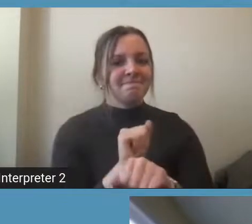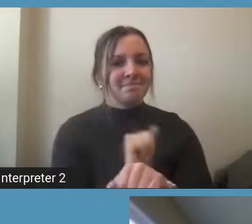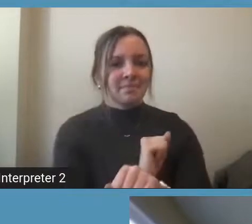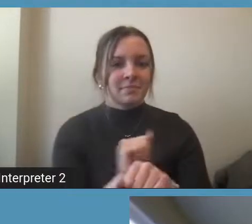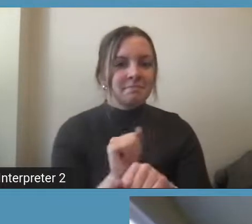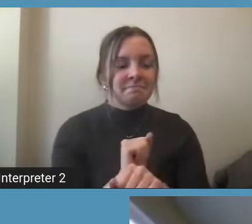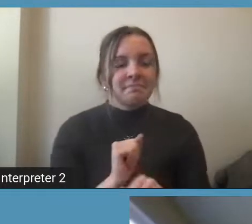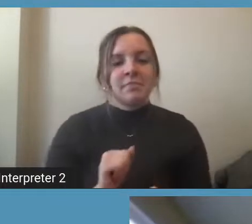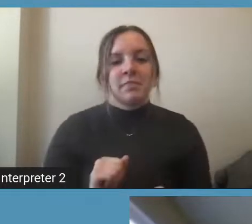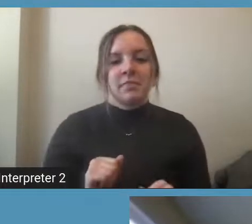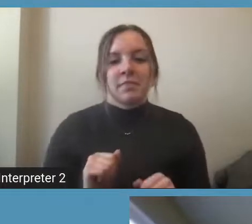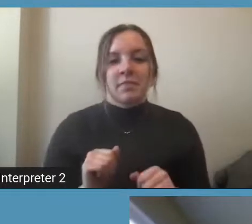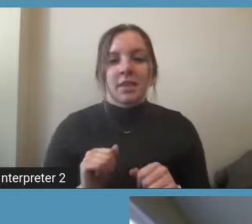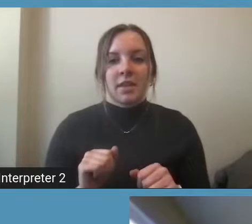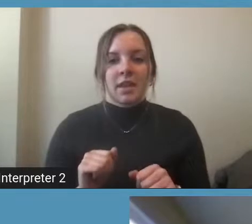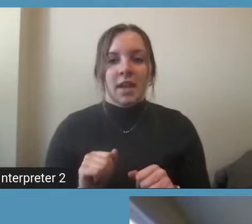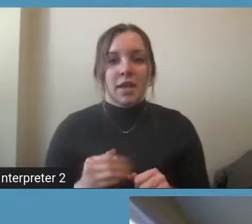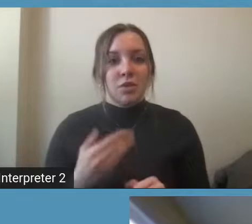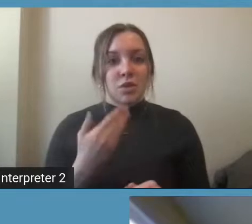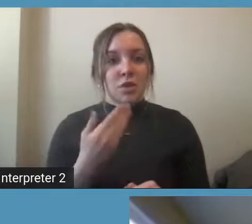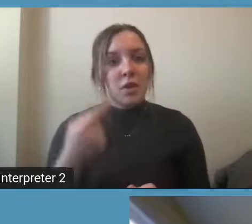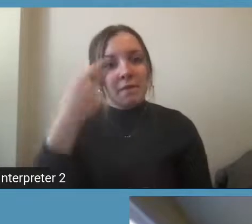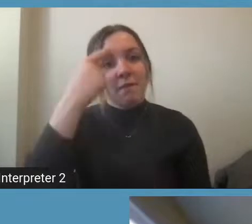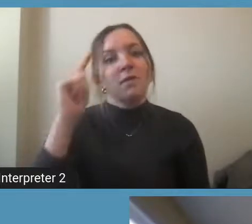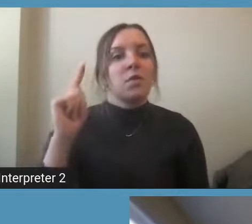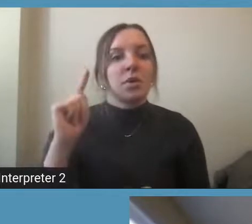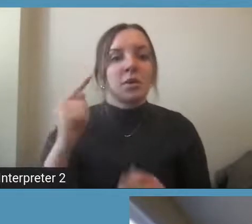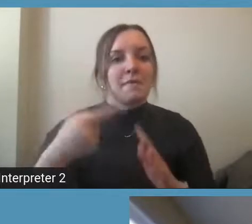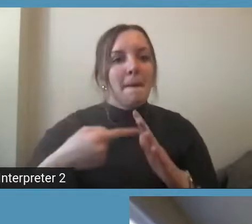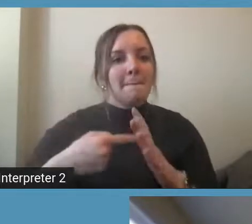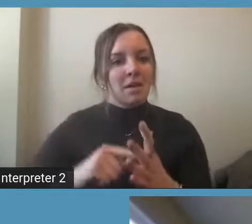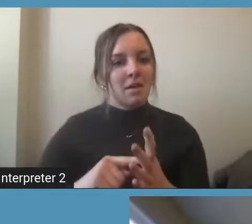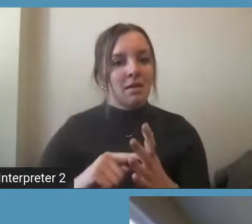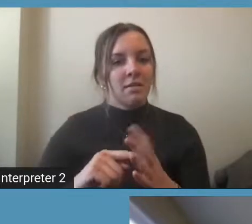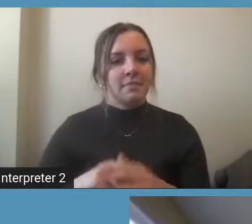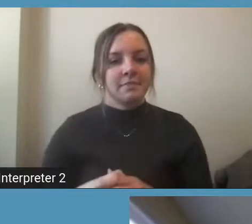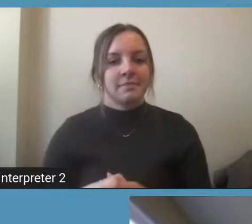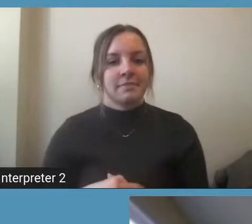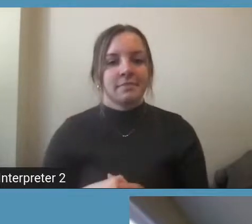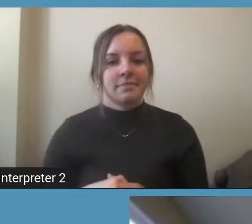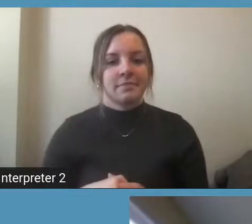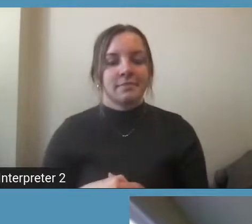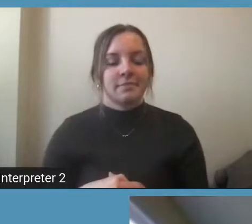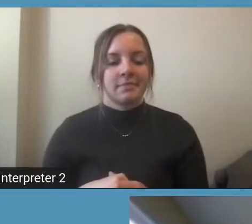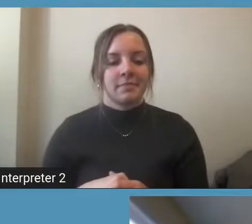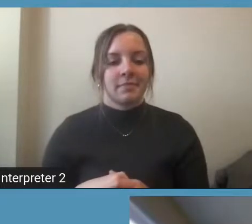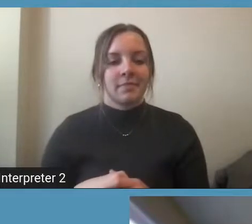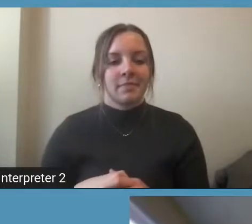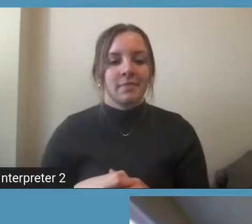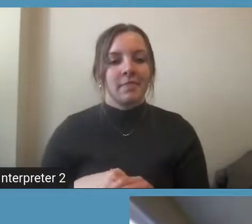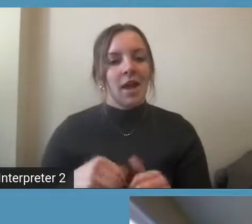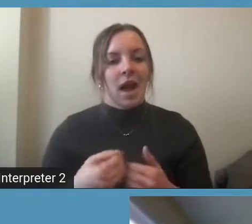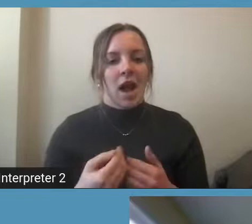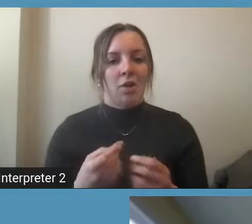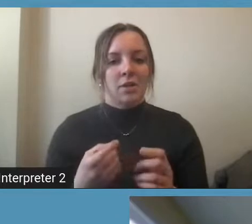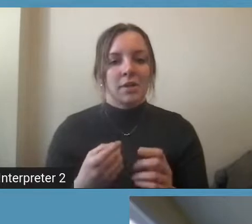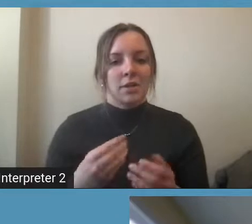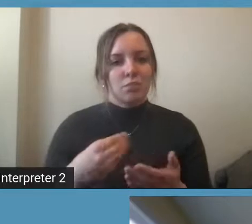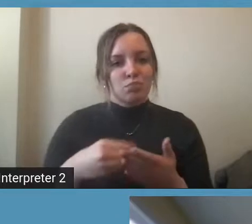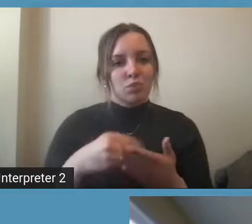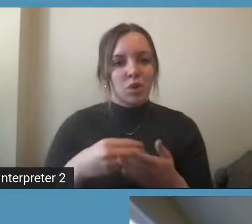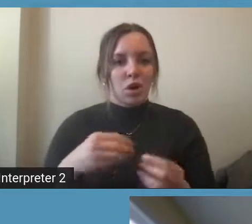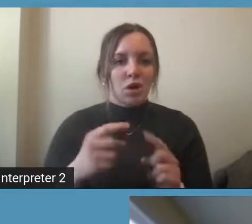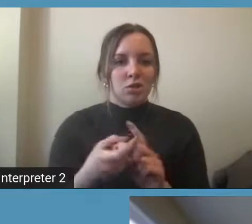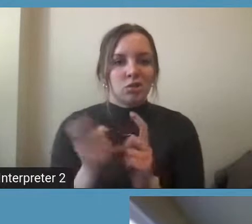starter set work as well. When you say what drives cost, I think the things that drive cost